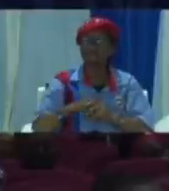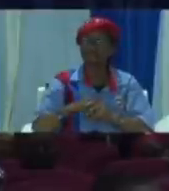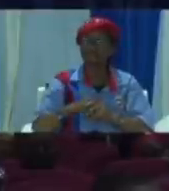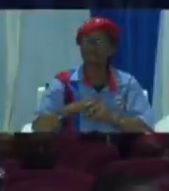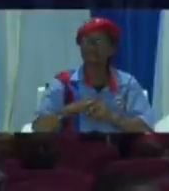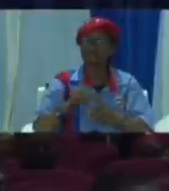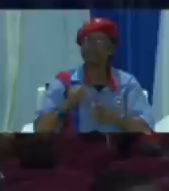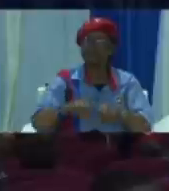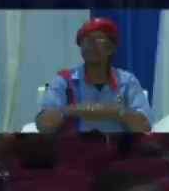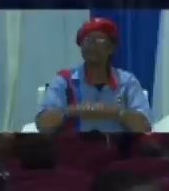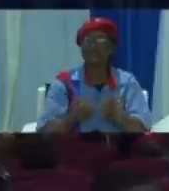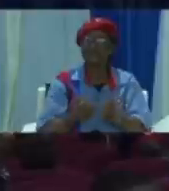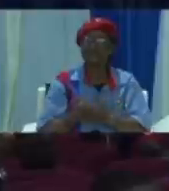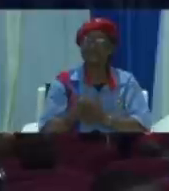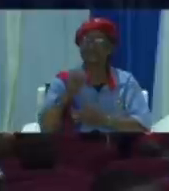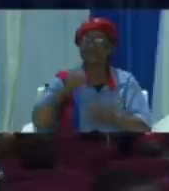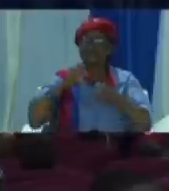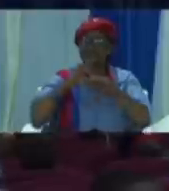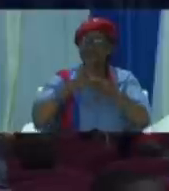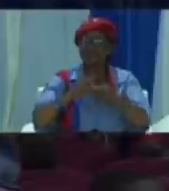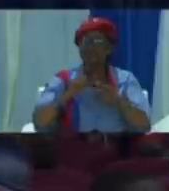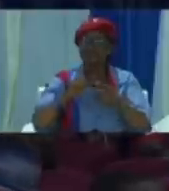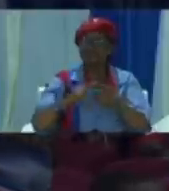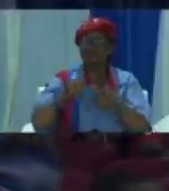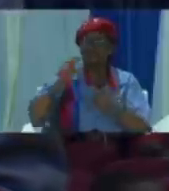Breakthrough belongs to him.